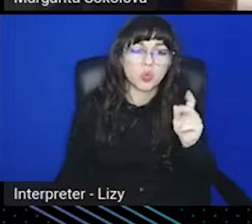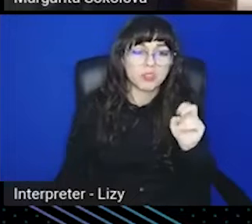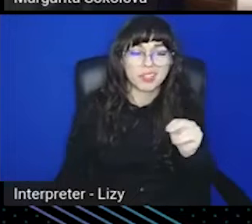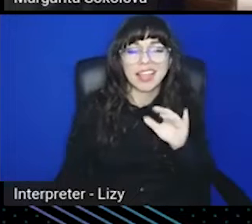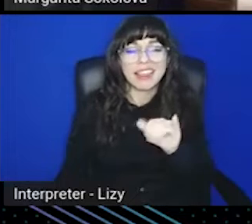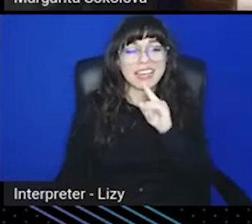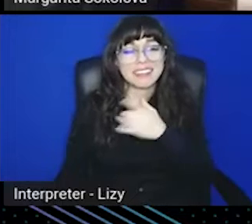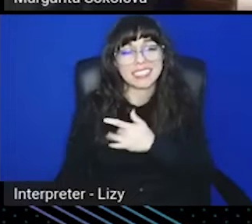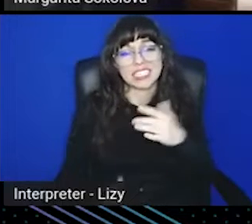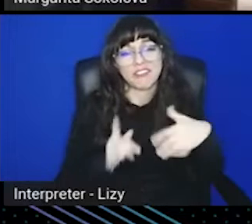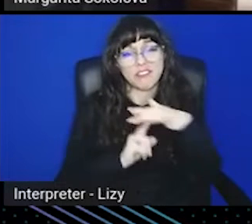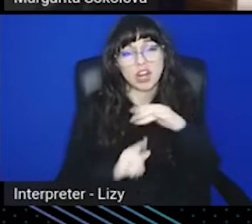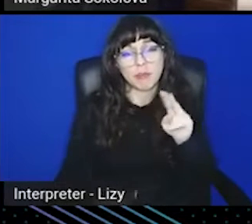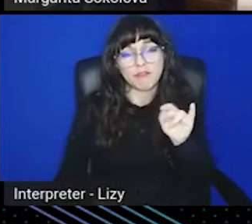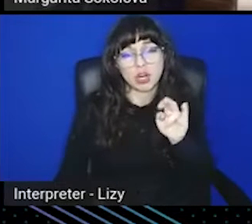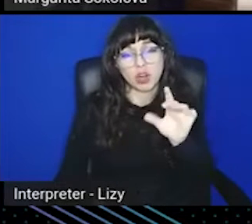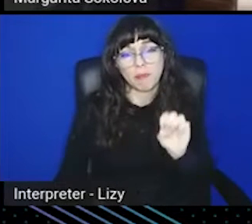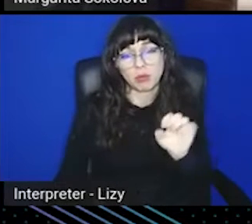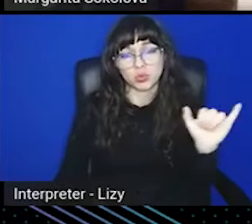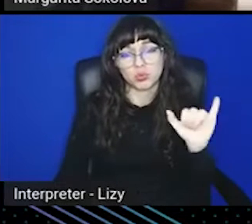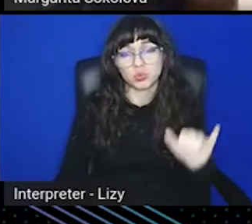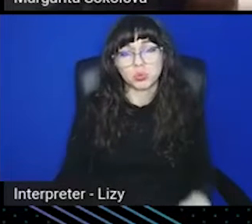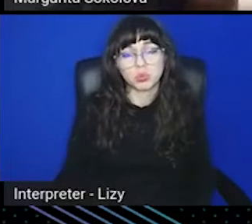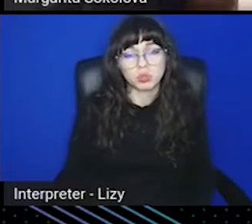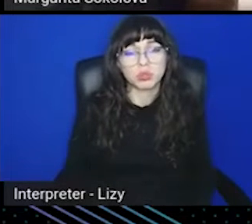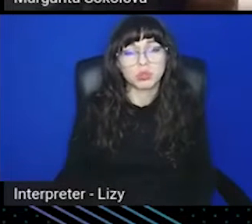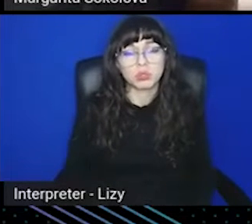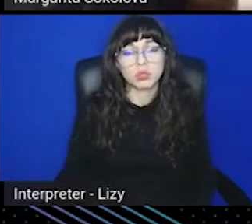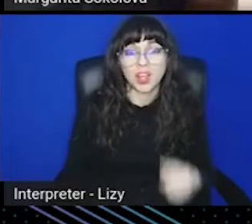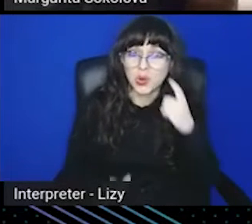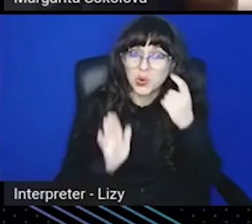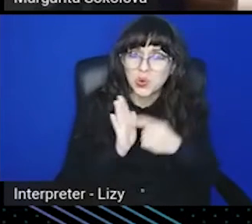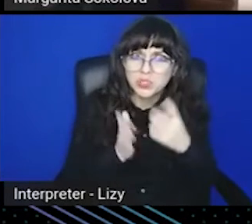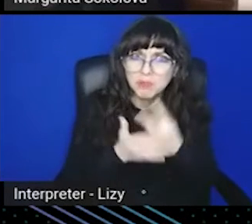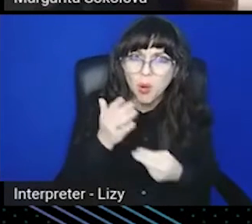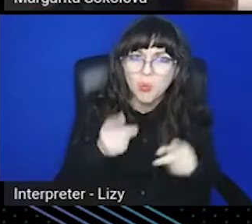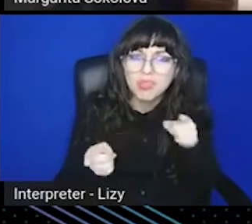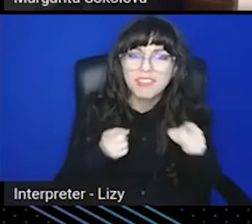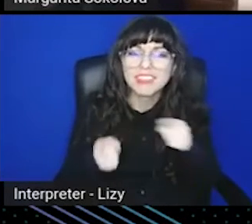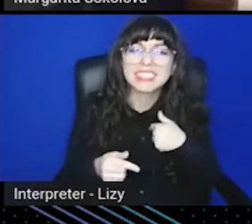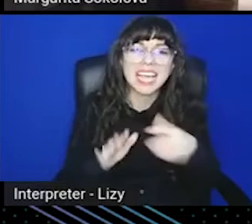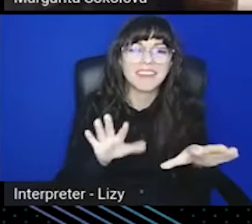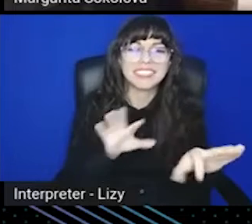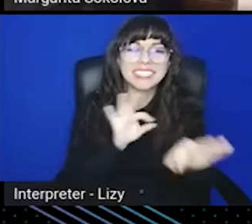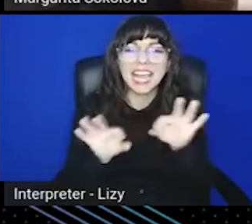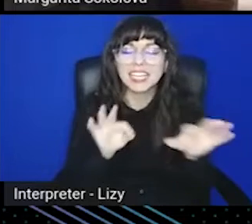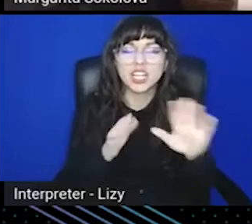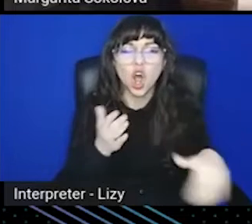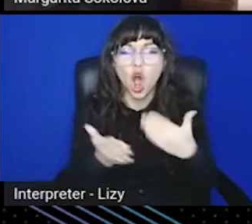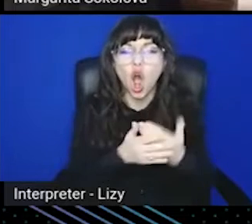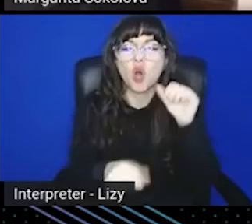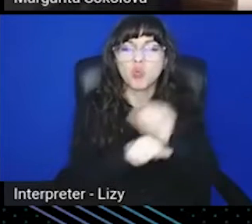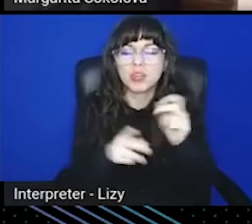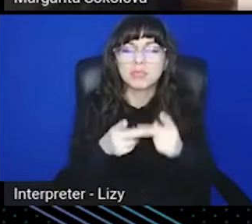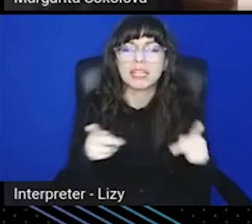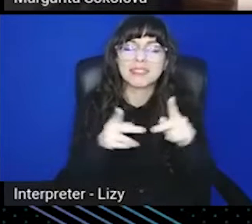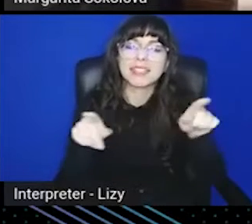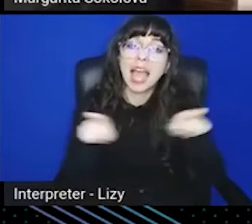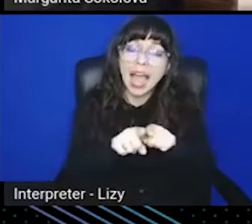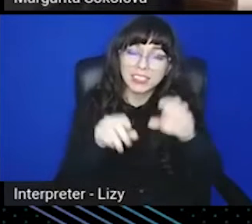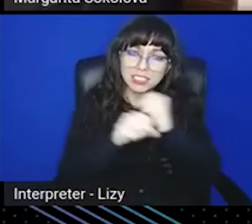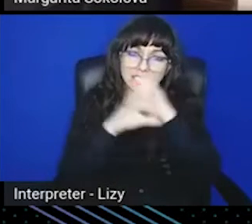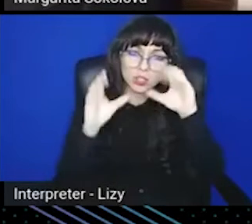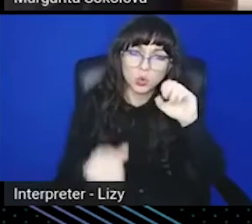variable. Now, notice for both of these, I've selected all workspaces as the scope.